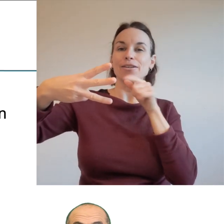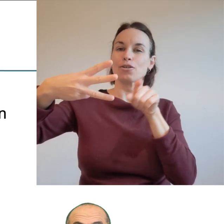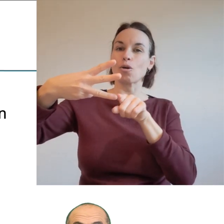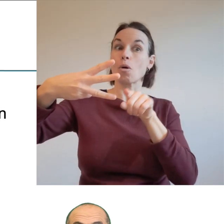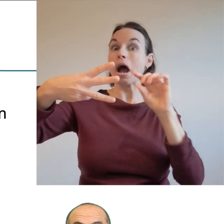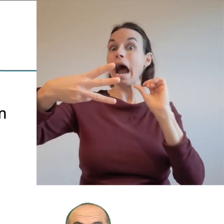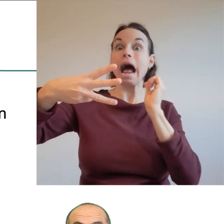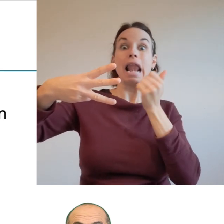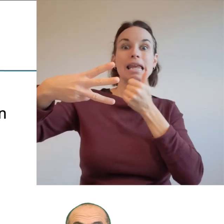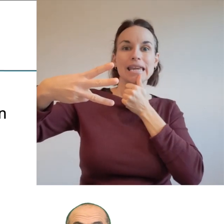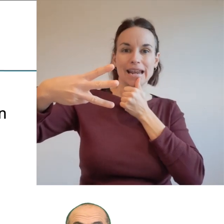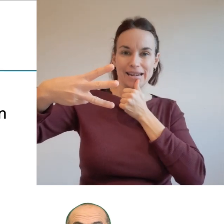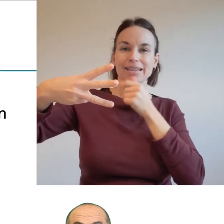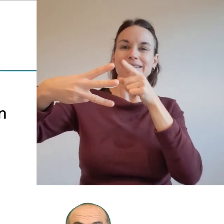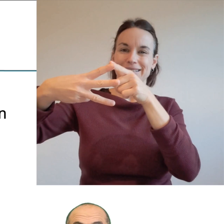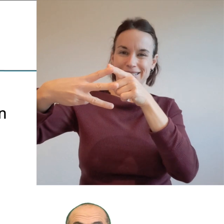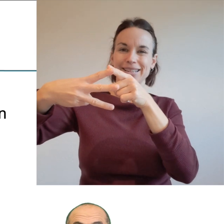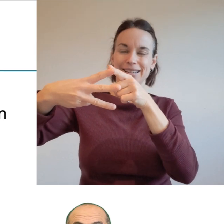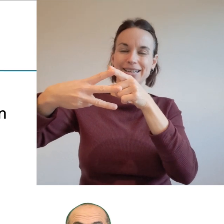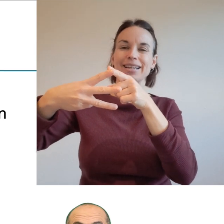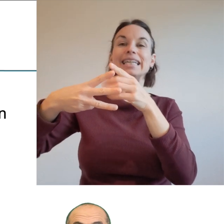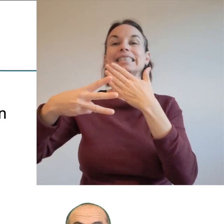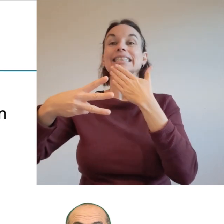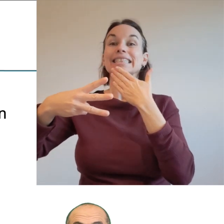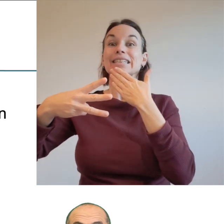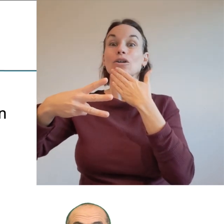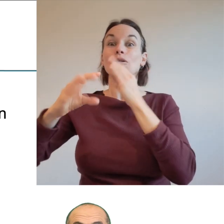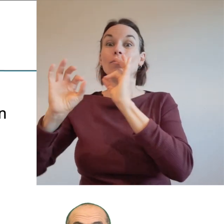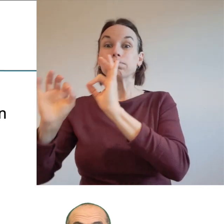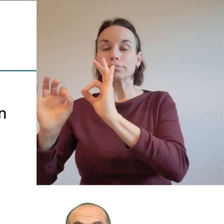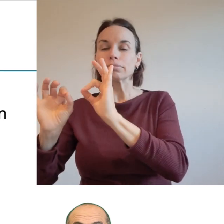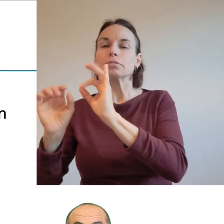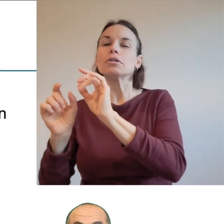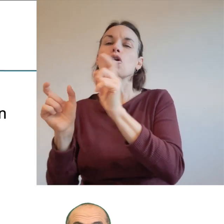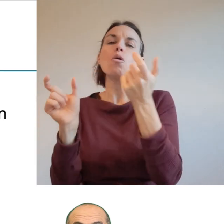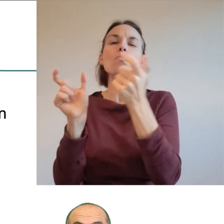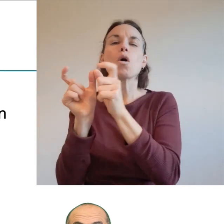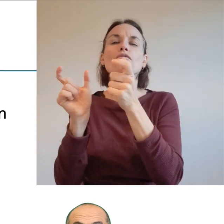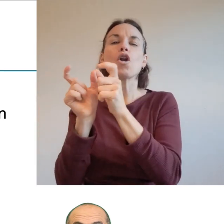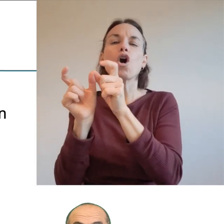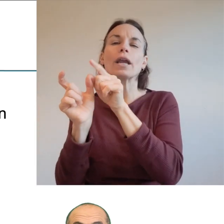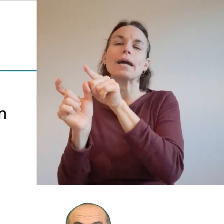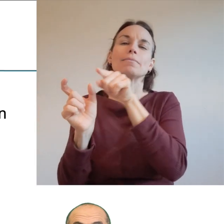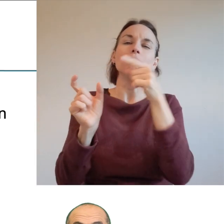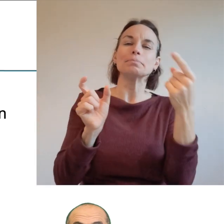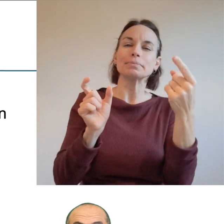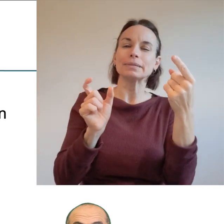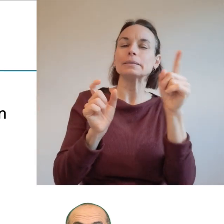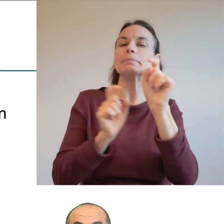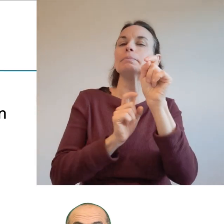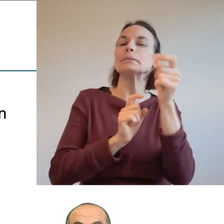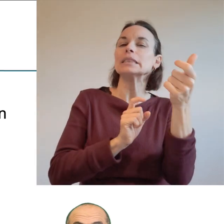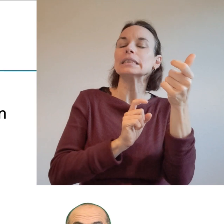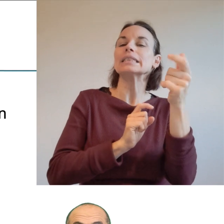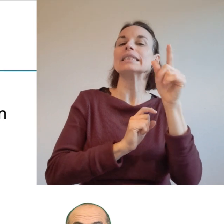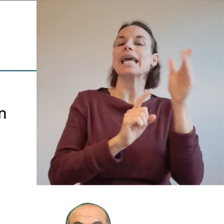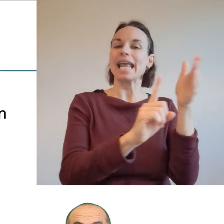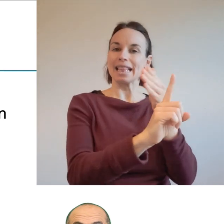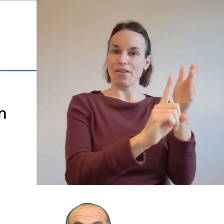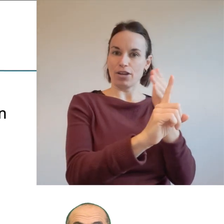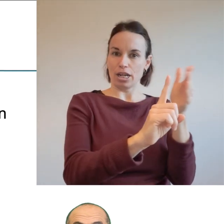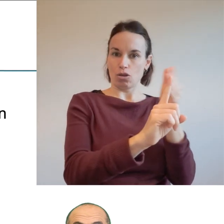And notice that the 3 signs you have in the slide were all used as indefinites to mean something